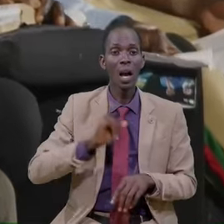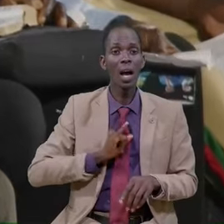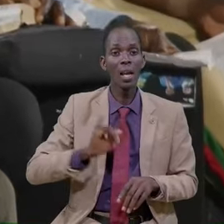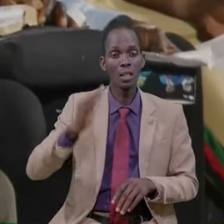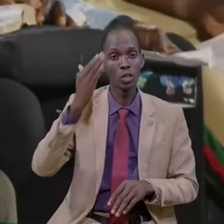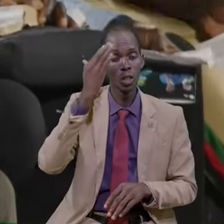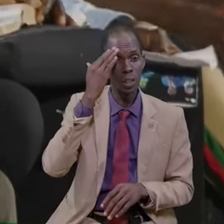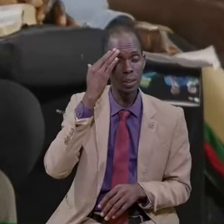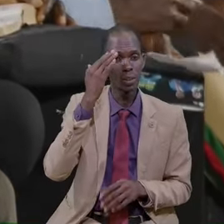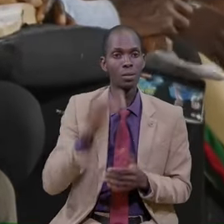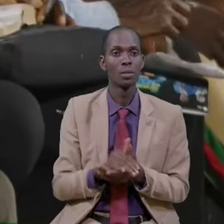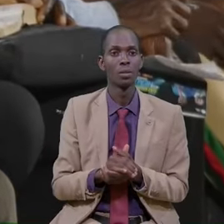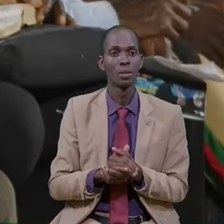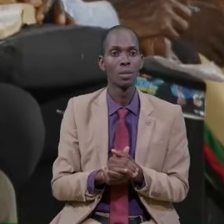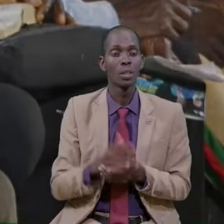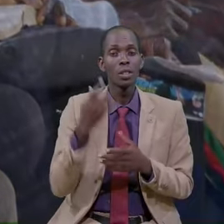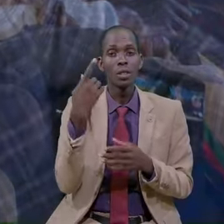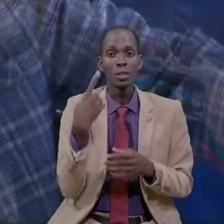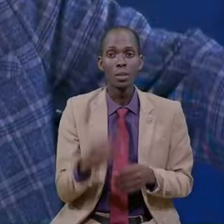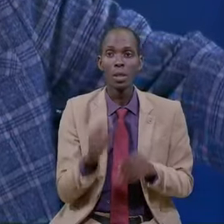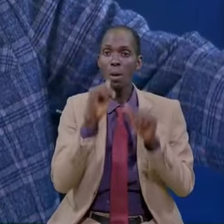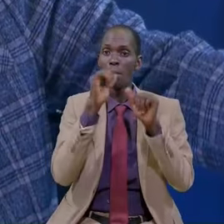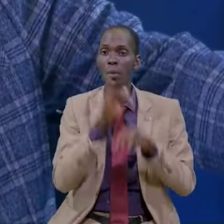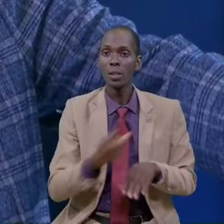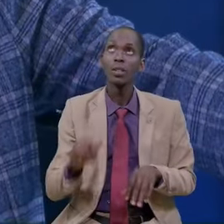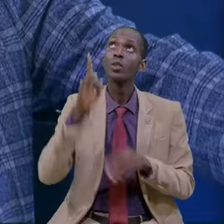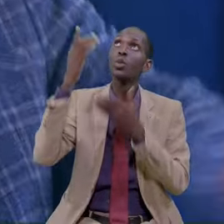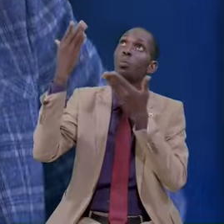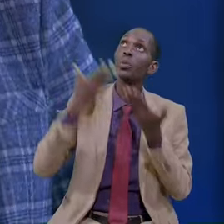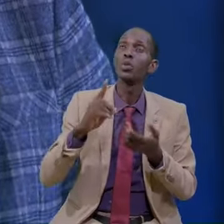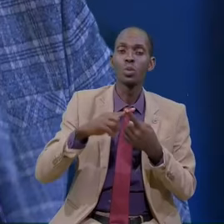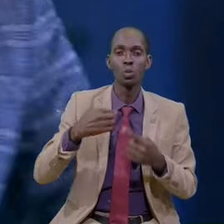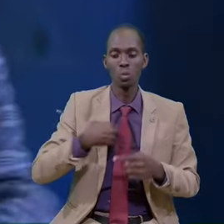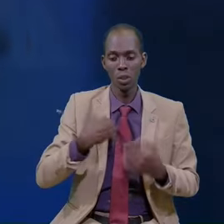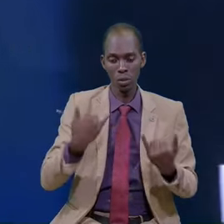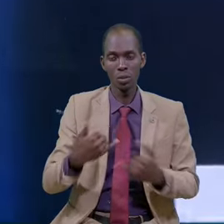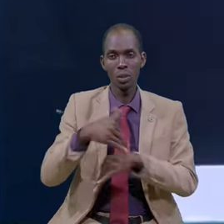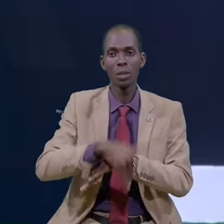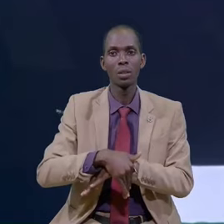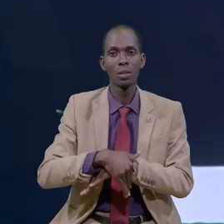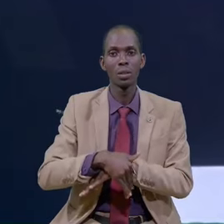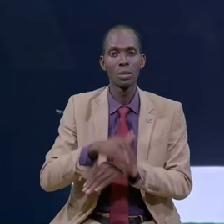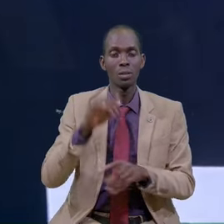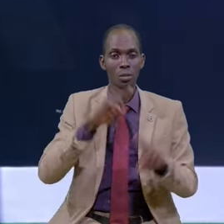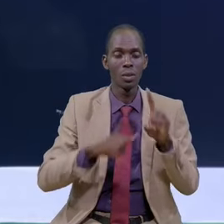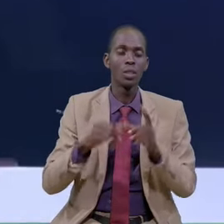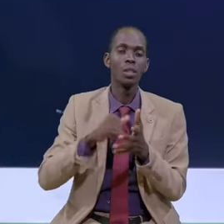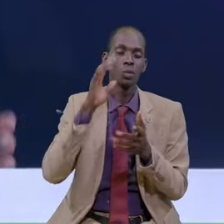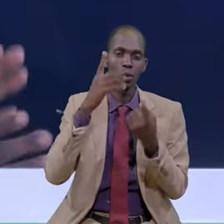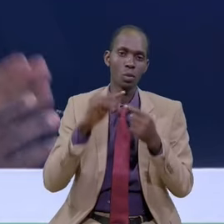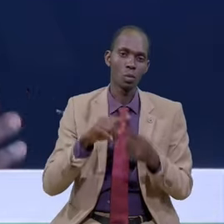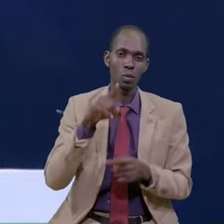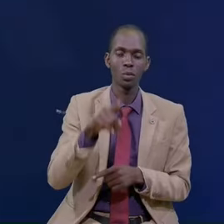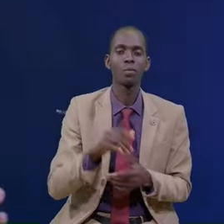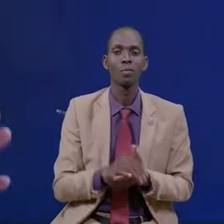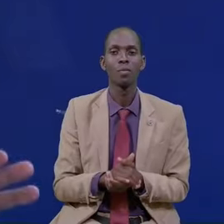acknowledge the blessing he brings to me tonight that you come to you there will